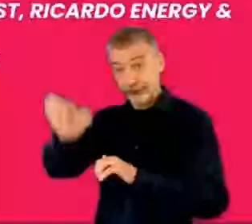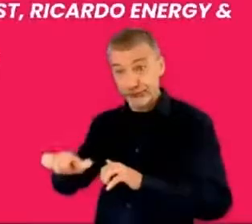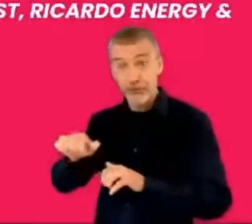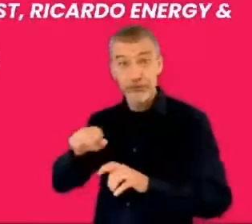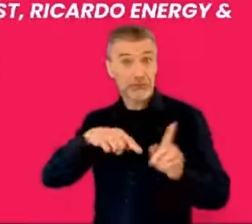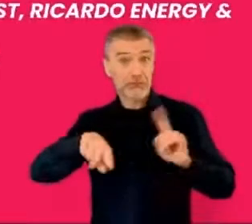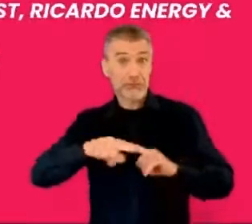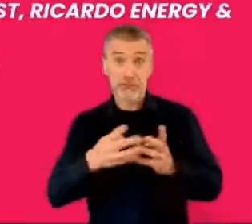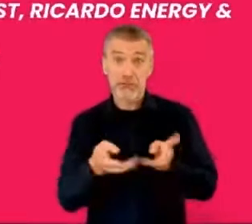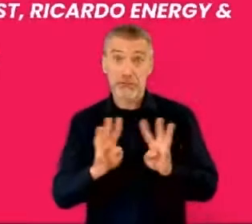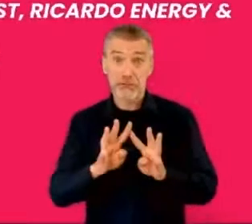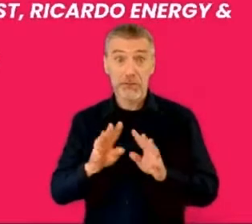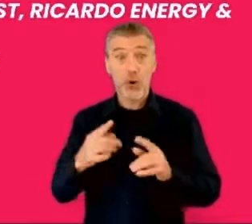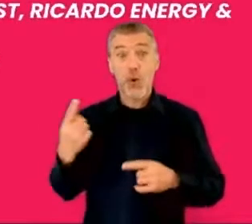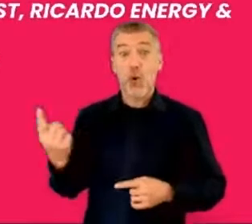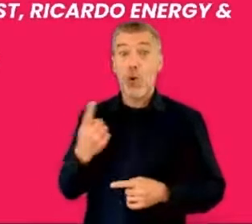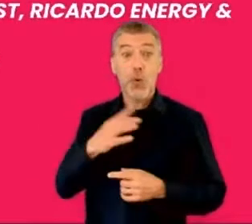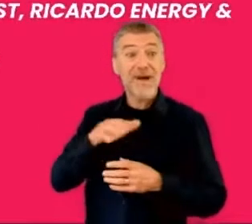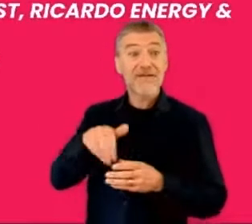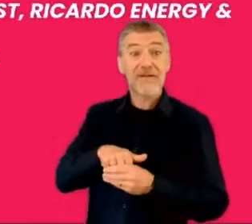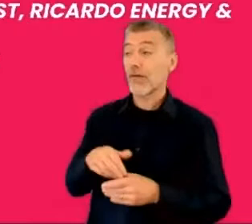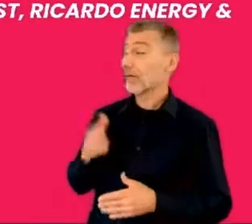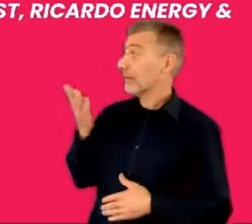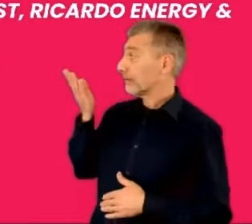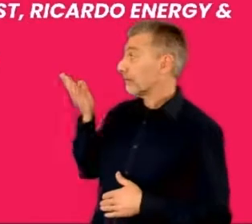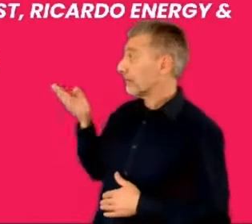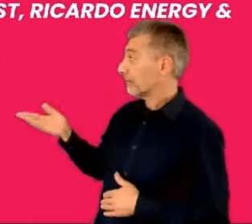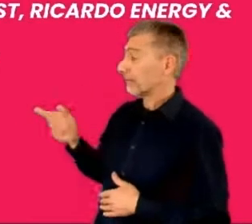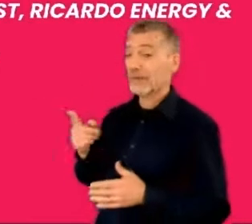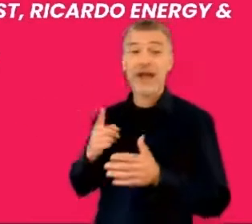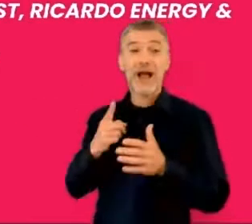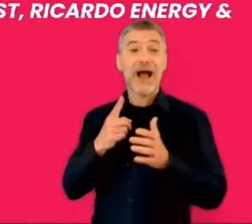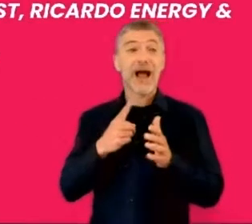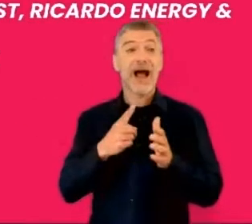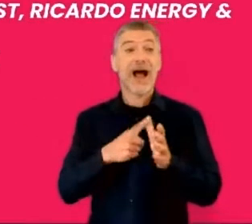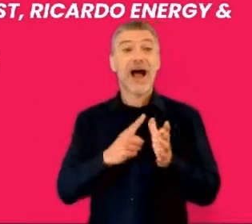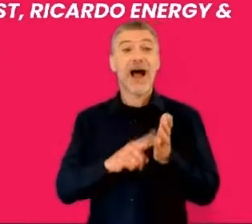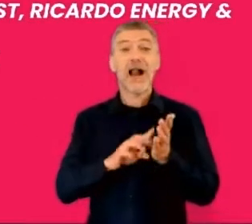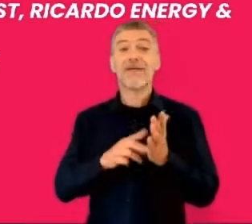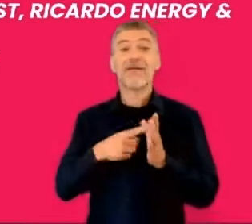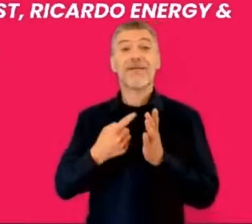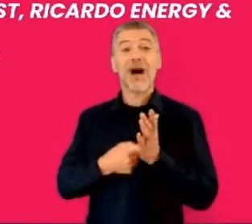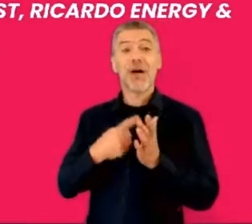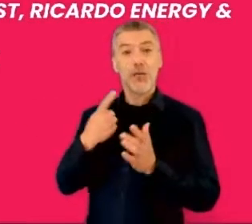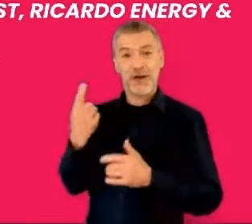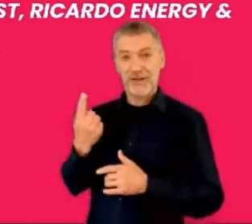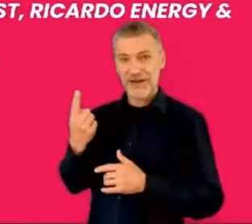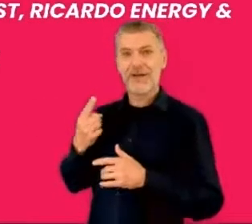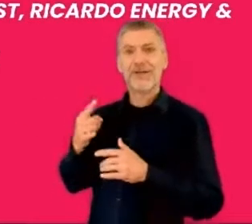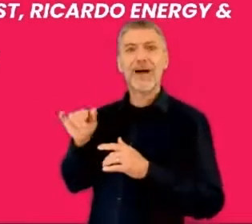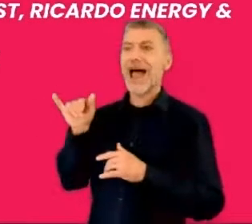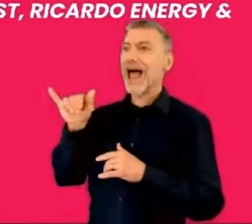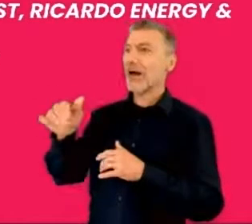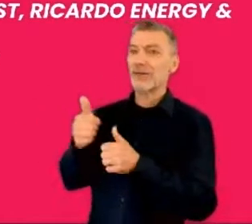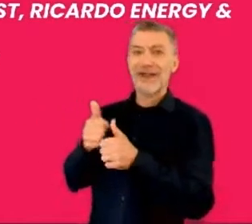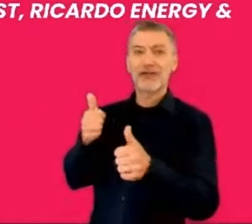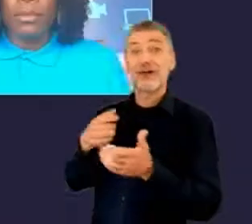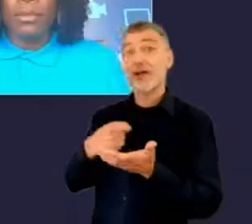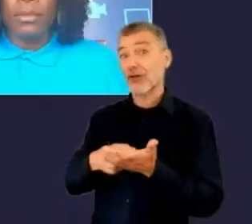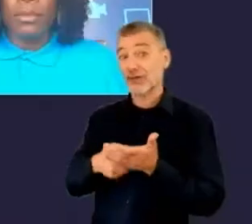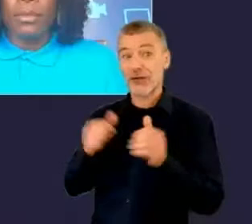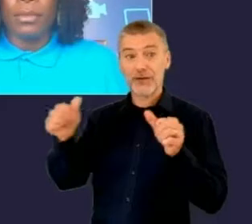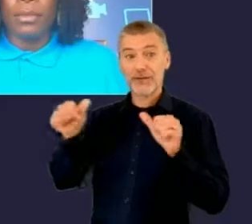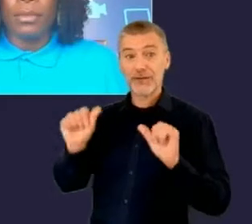the panel, we have Alvaro Rojas Zamora, an aerospace engineer from Rolls-Royce, Emma Ackley,